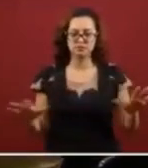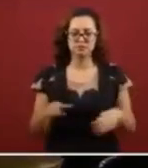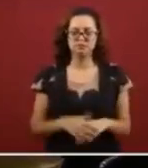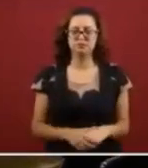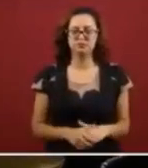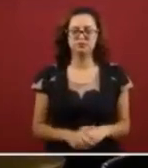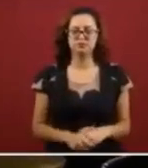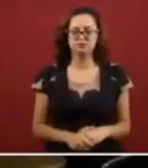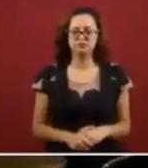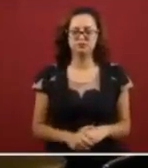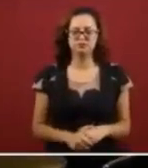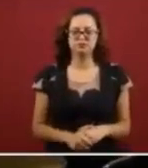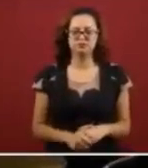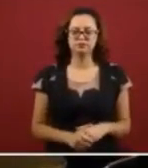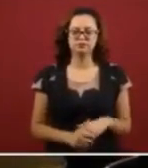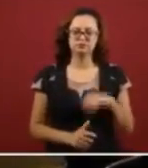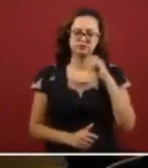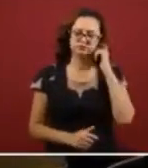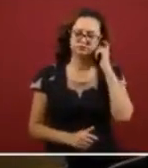to the information.